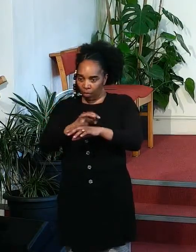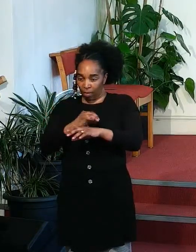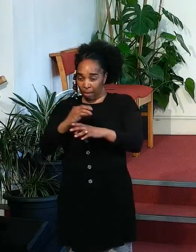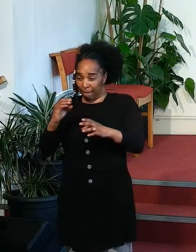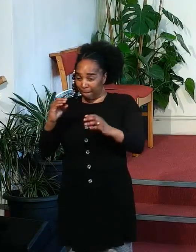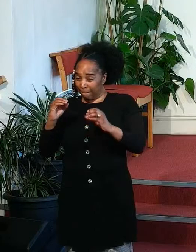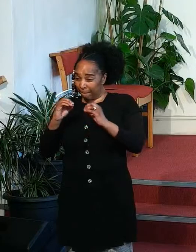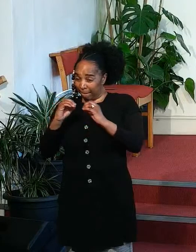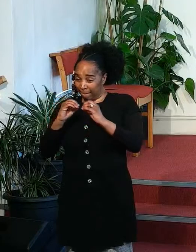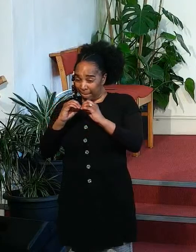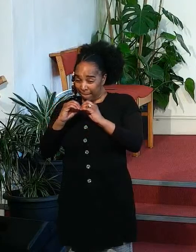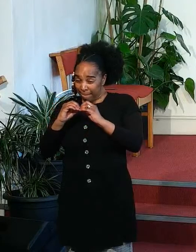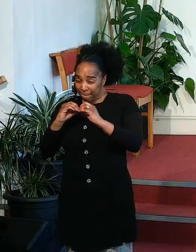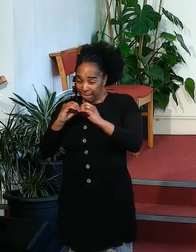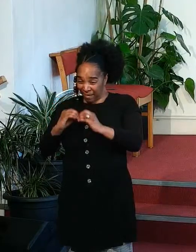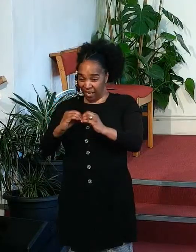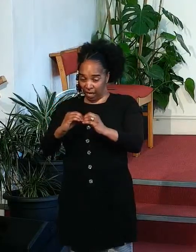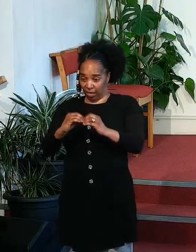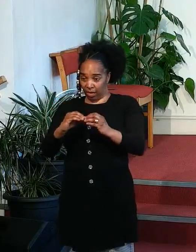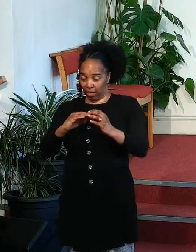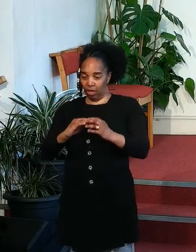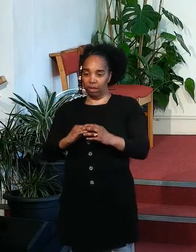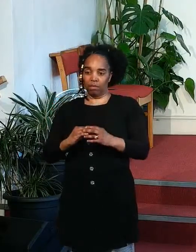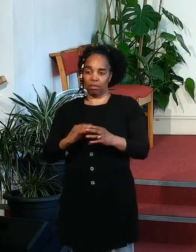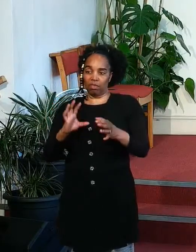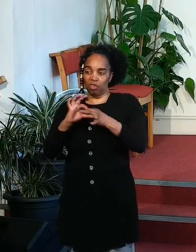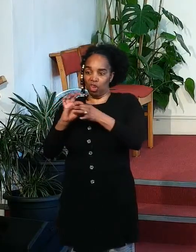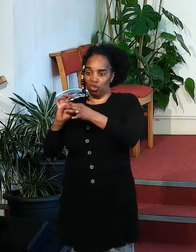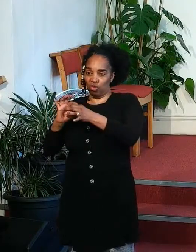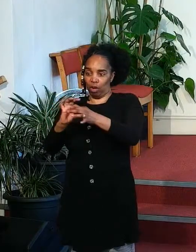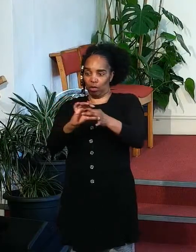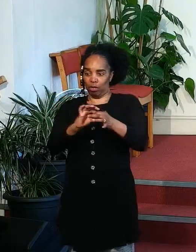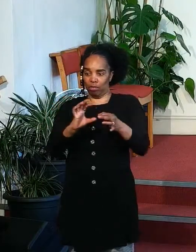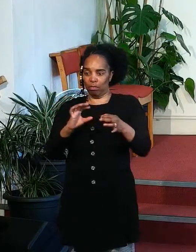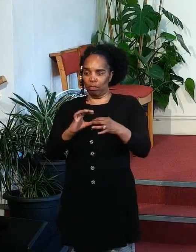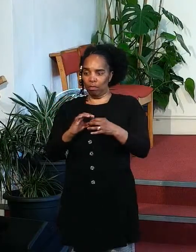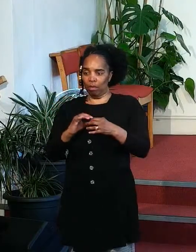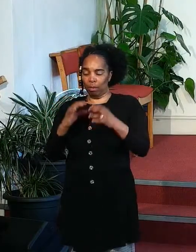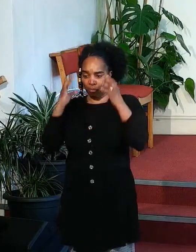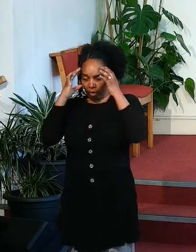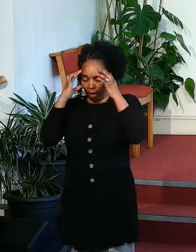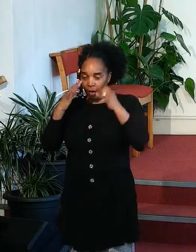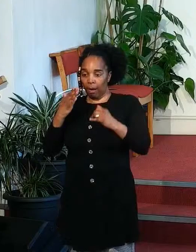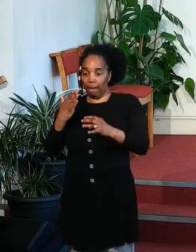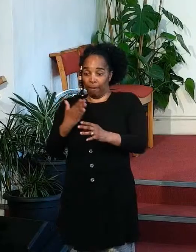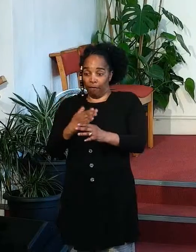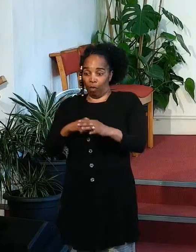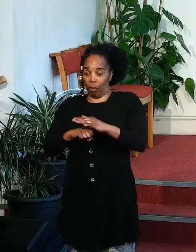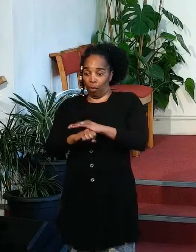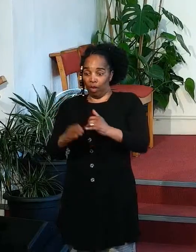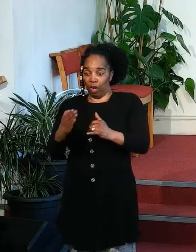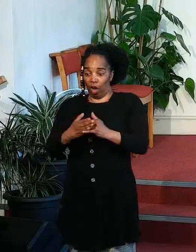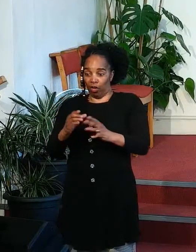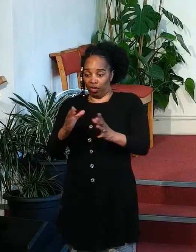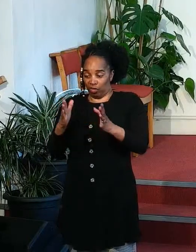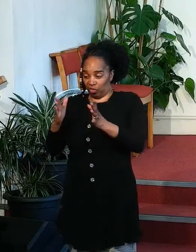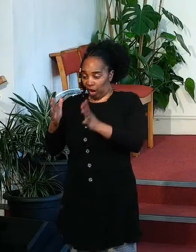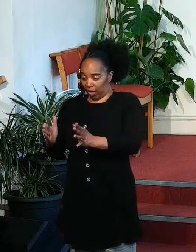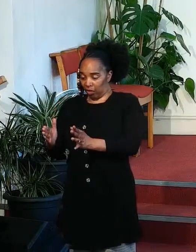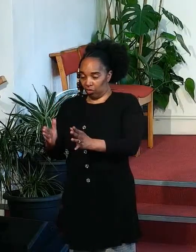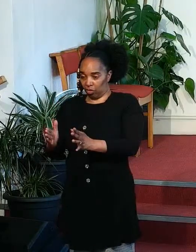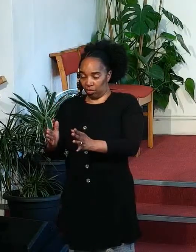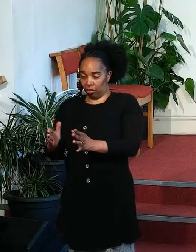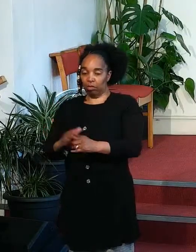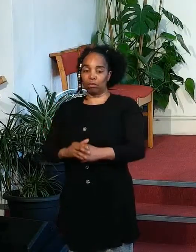billions of neuronal connections that are being made in the latter stage of pregnancy in terms of the number of neurons in our brain,